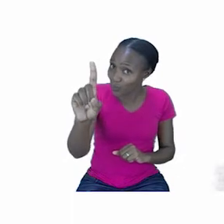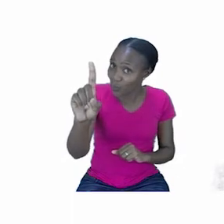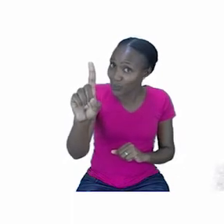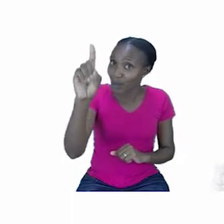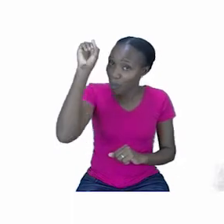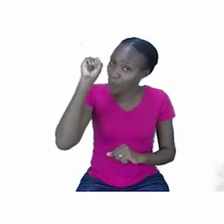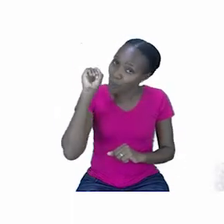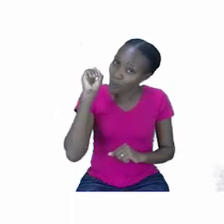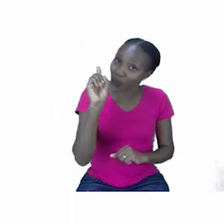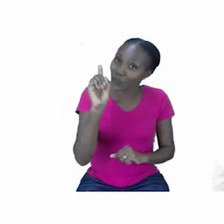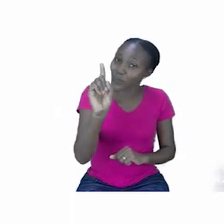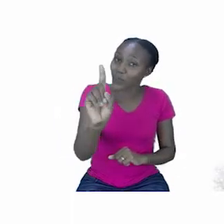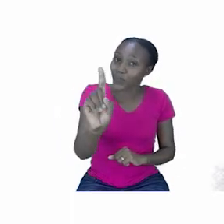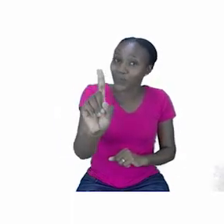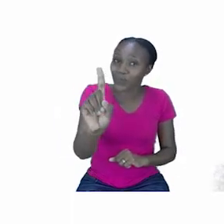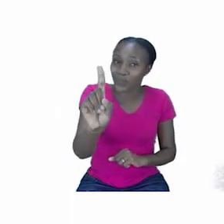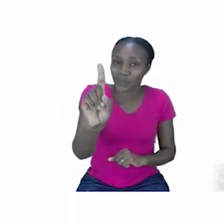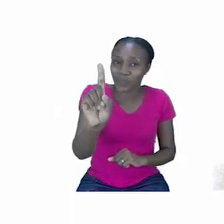1.